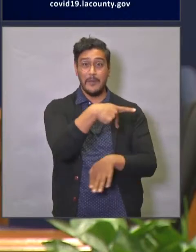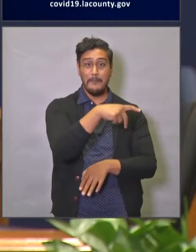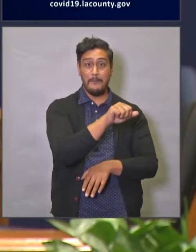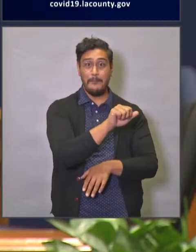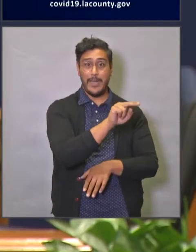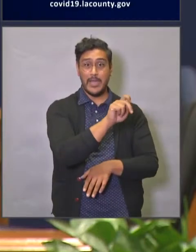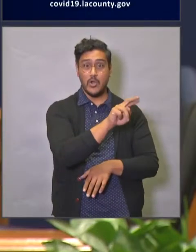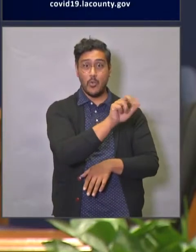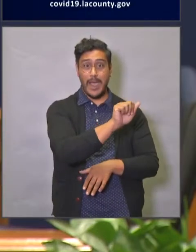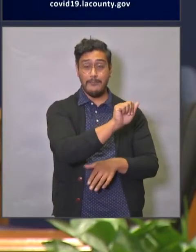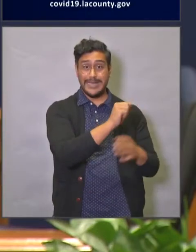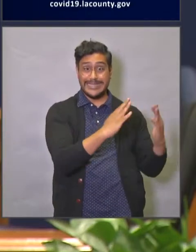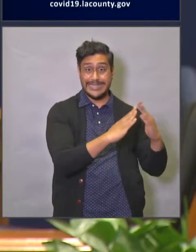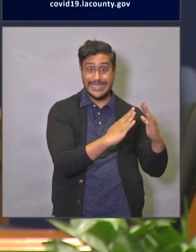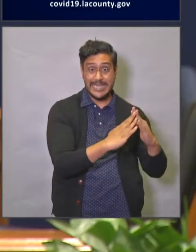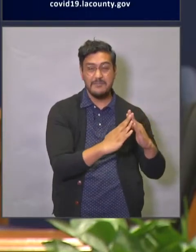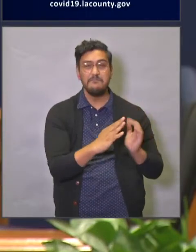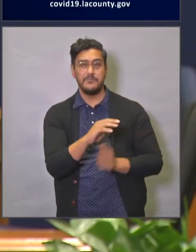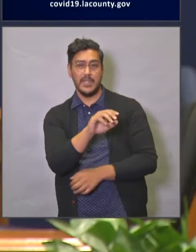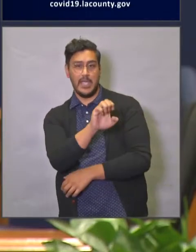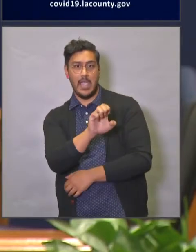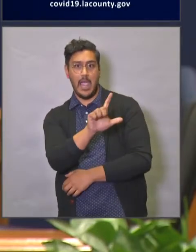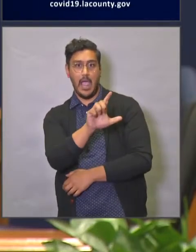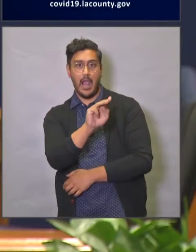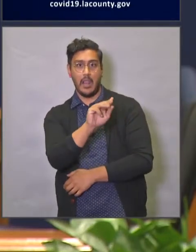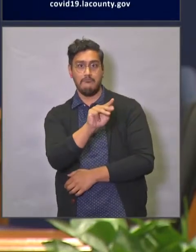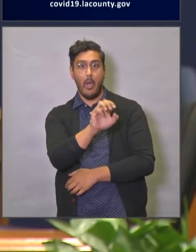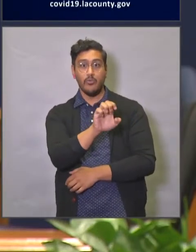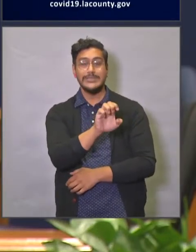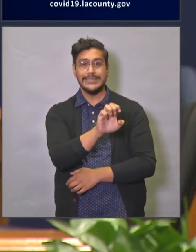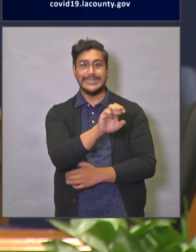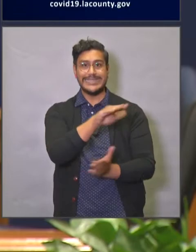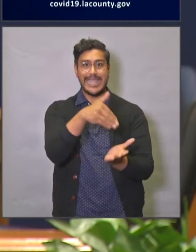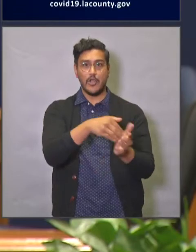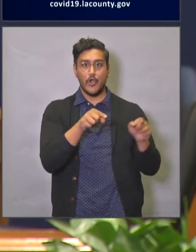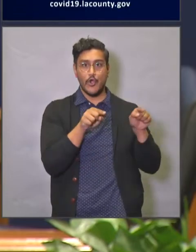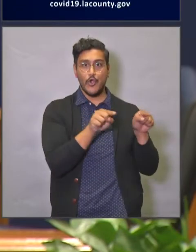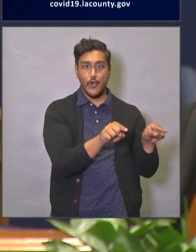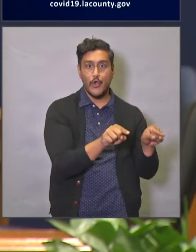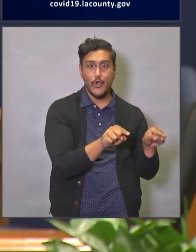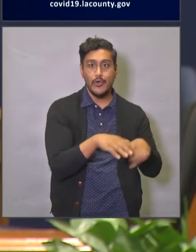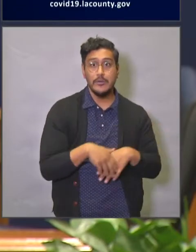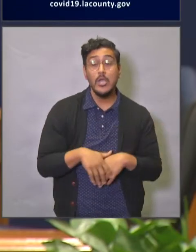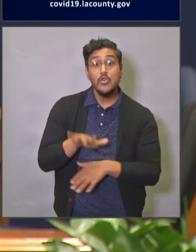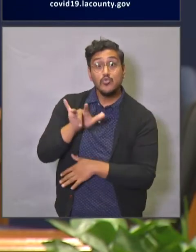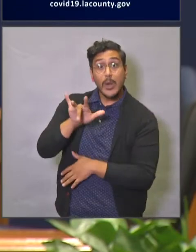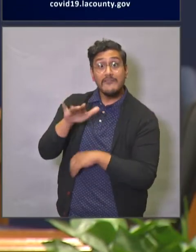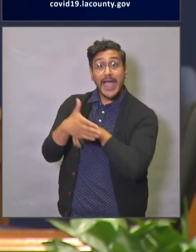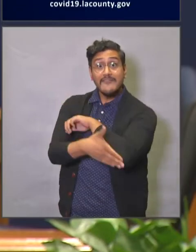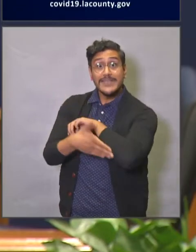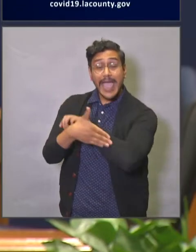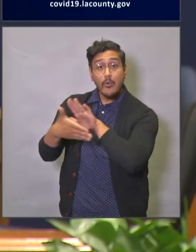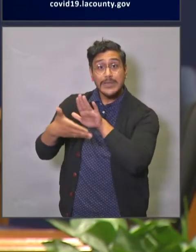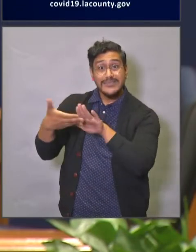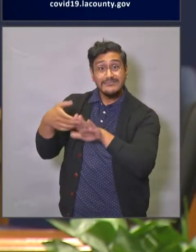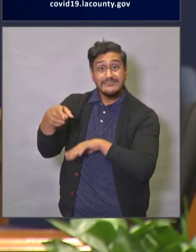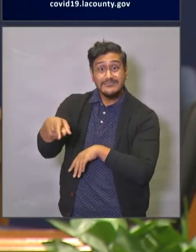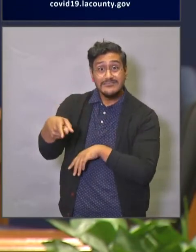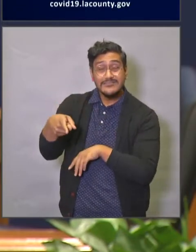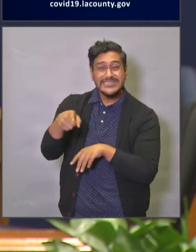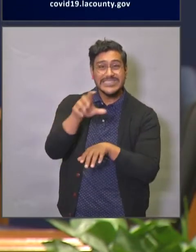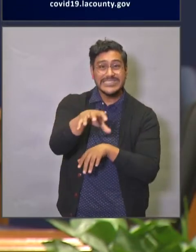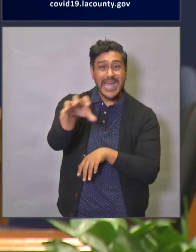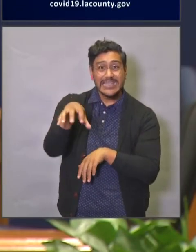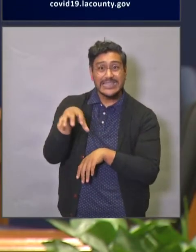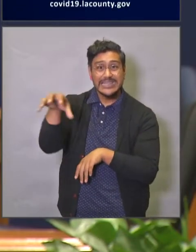a DHS clinic site at El Monte Comprehensive Health Center. 25 county-run sites, including those that are